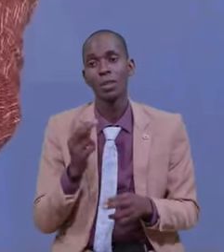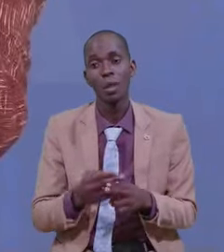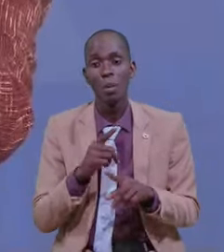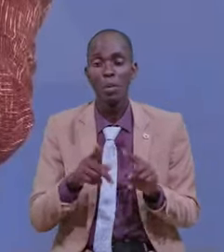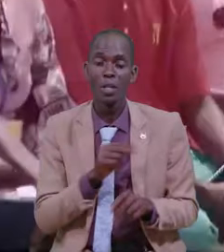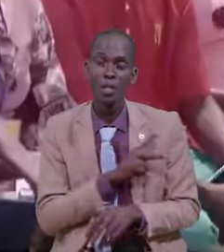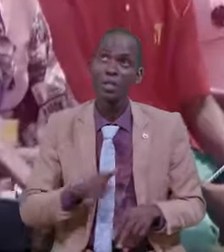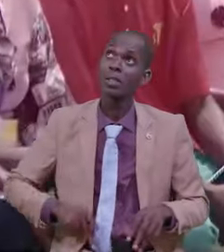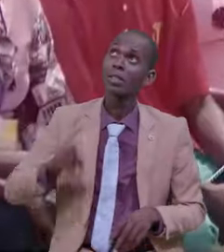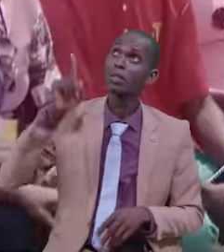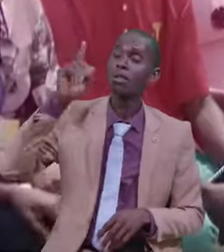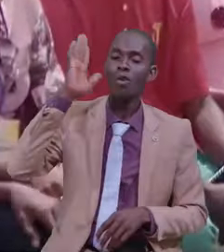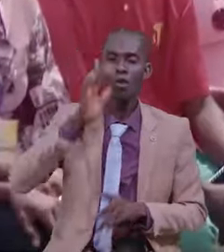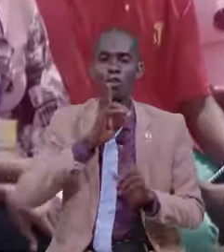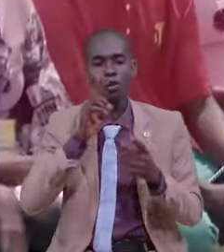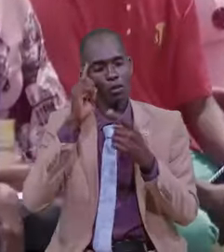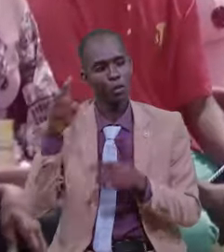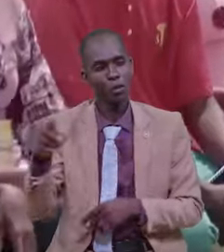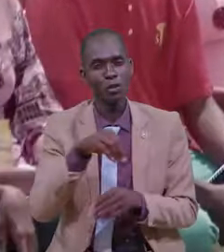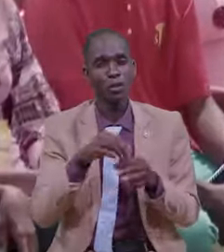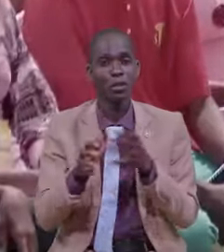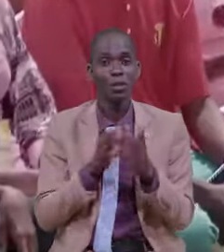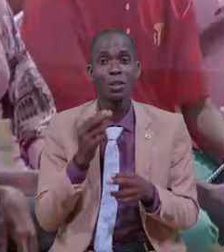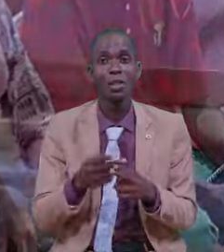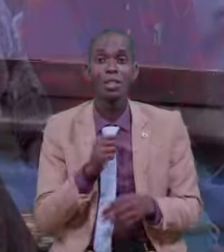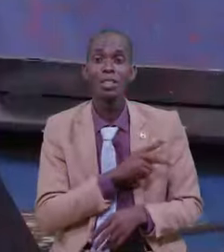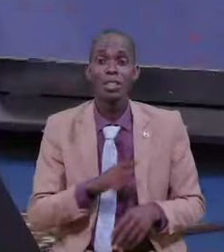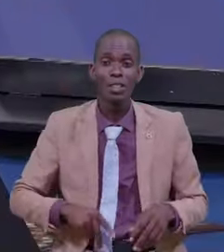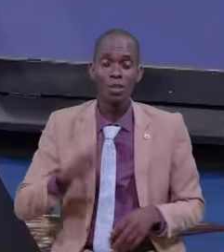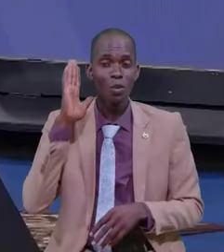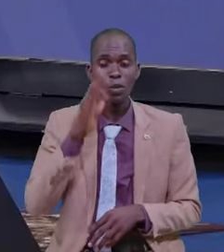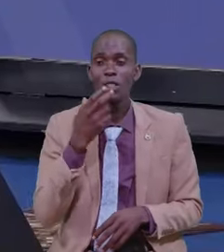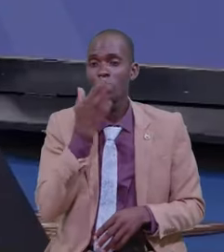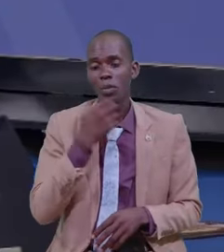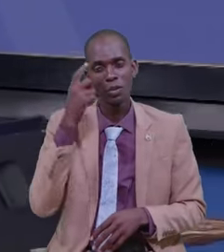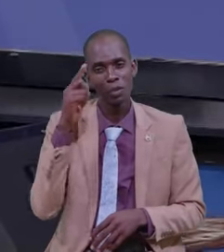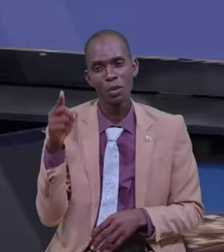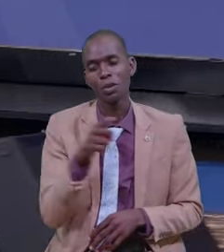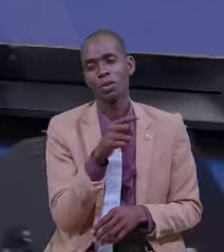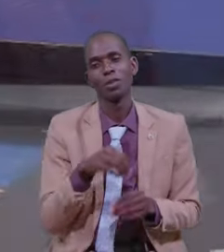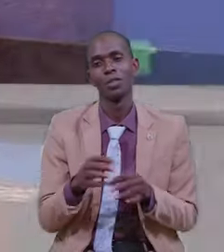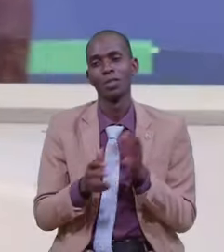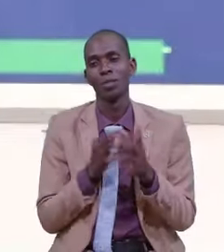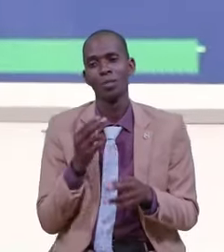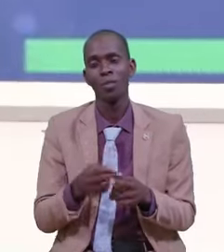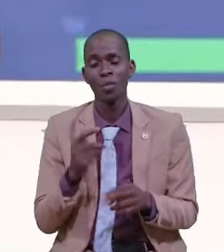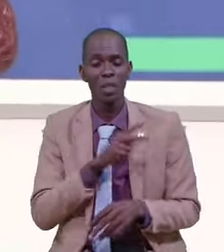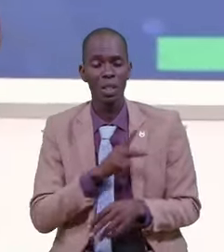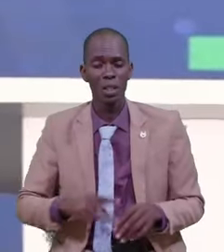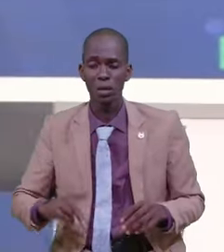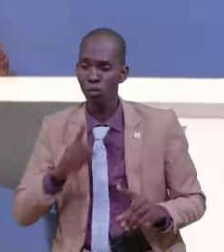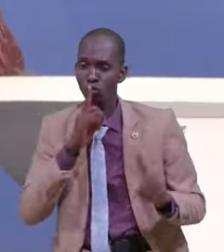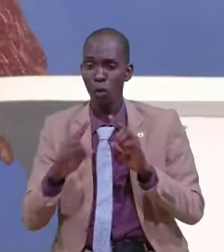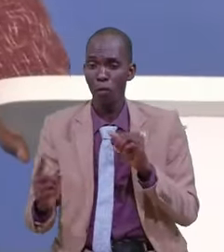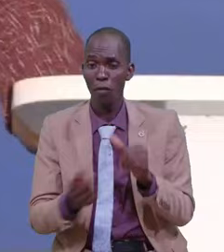you. I said the king will talk for you. He said, hey man, tell me the man